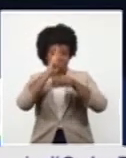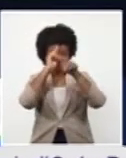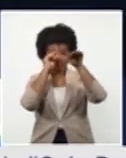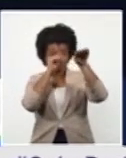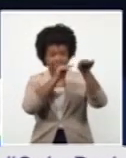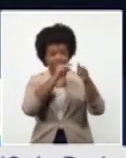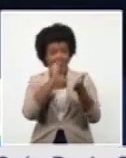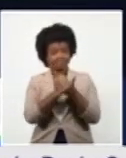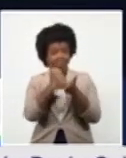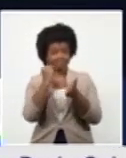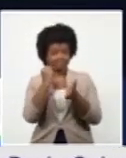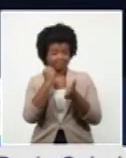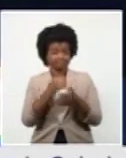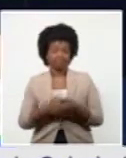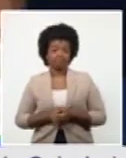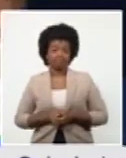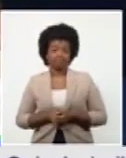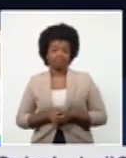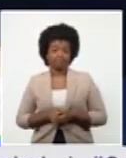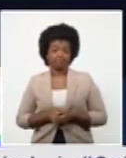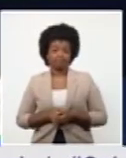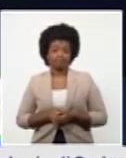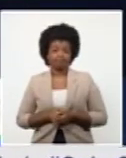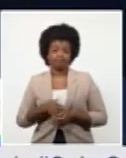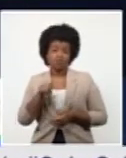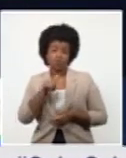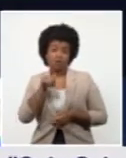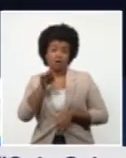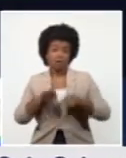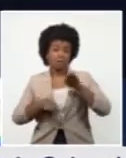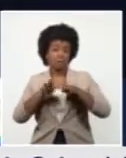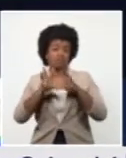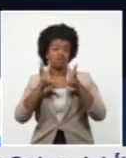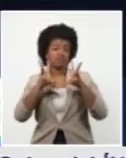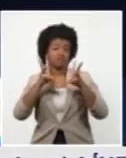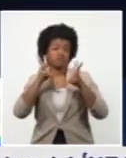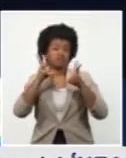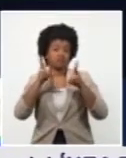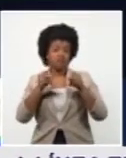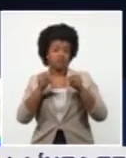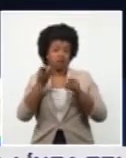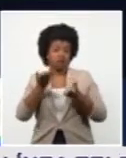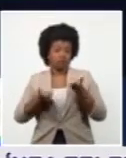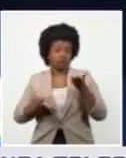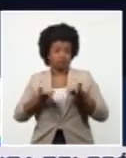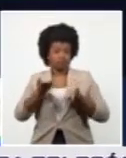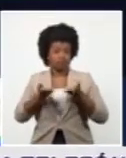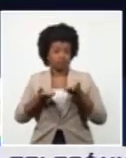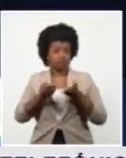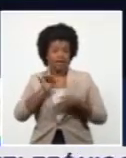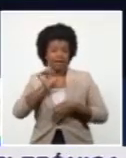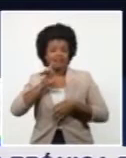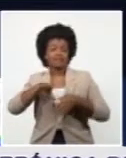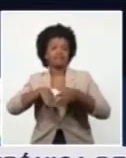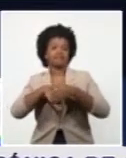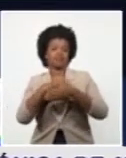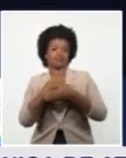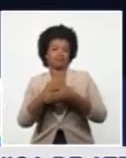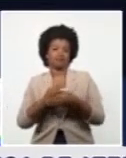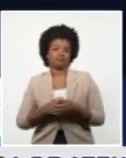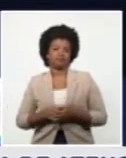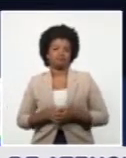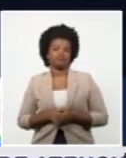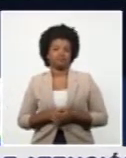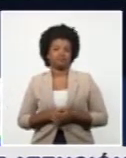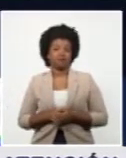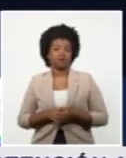9 discharges on the day. We did not manage to have more cases discharges than confirmed cases.